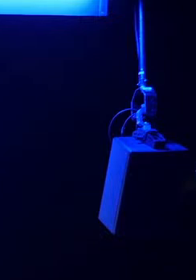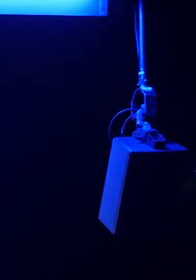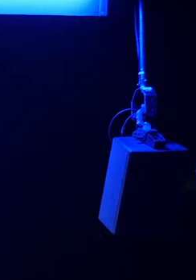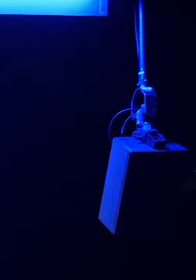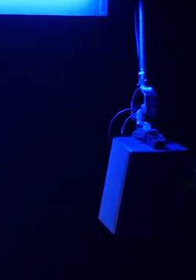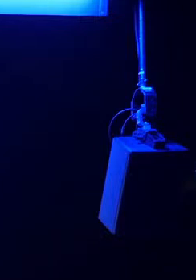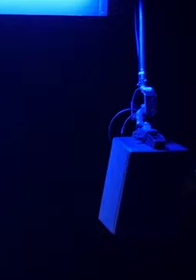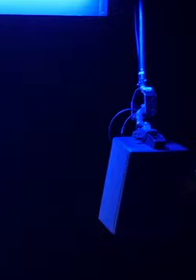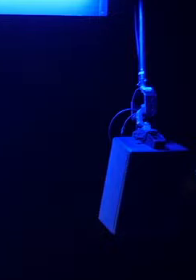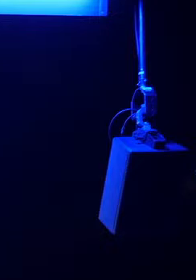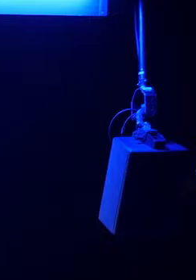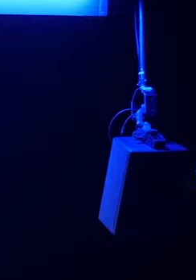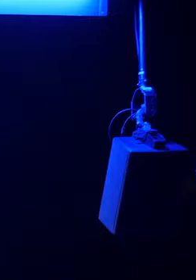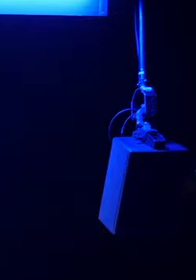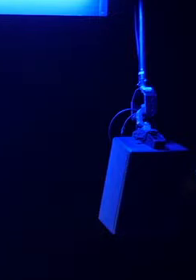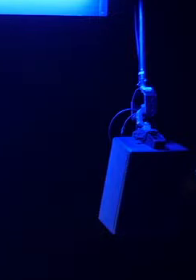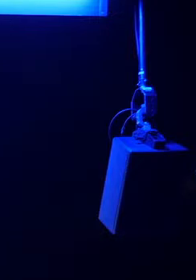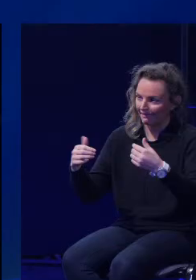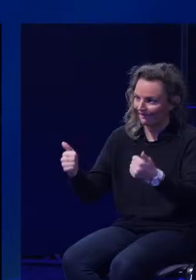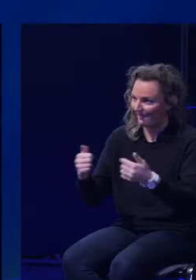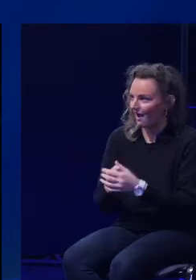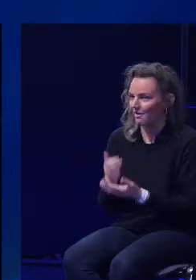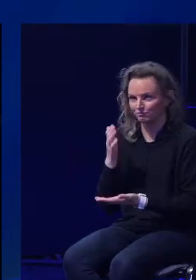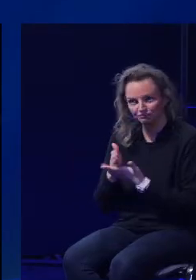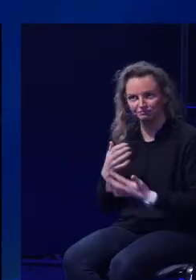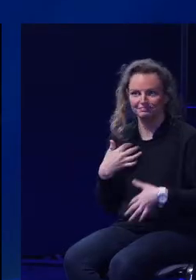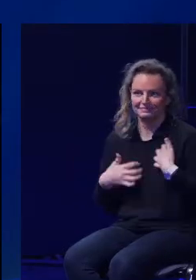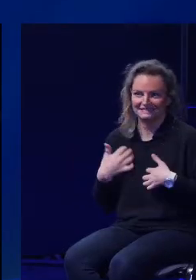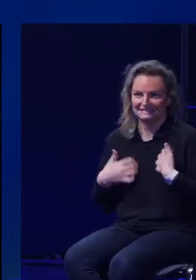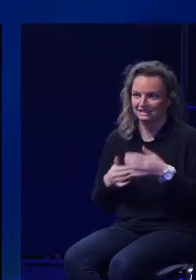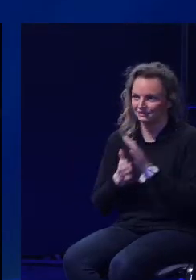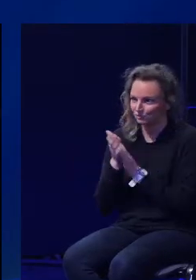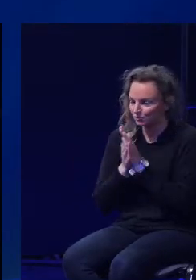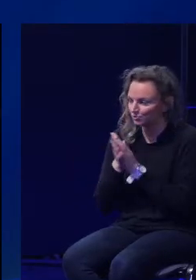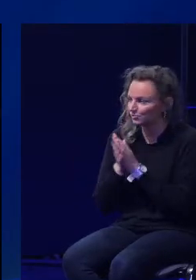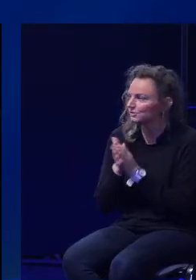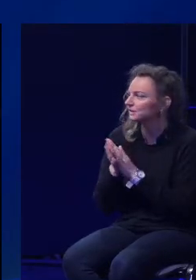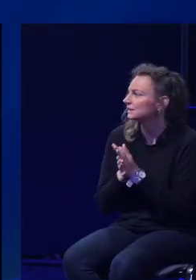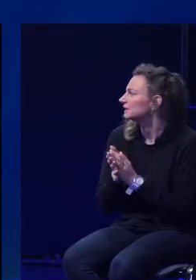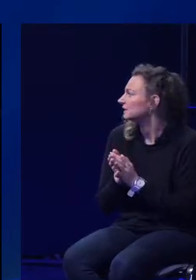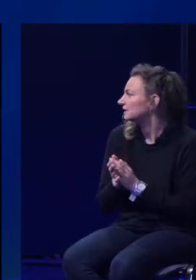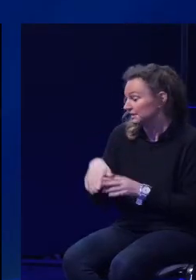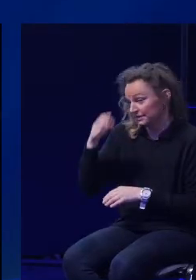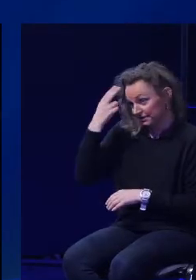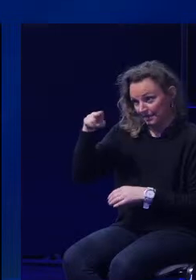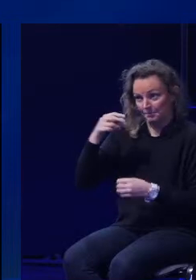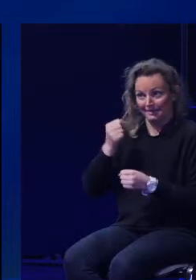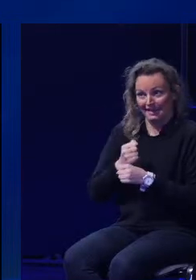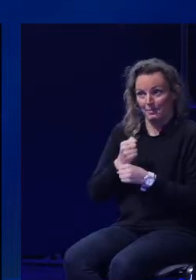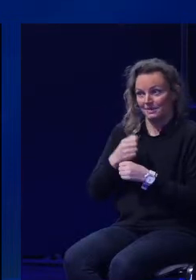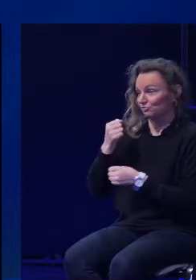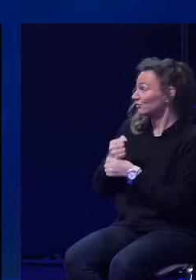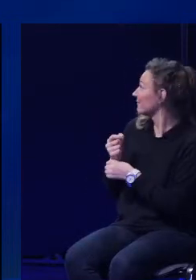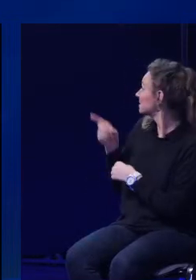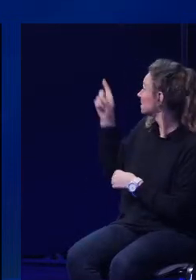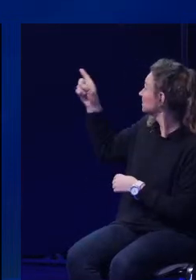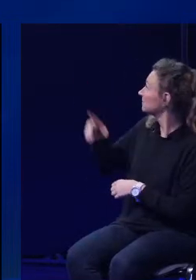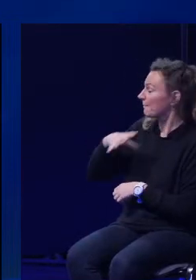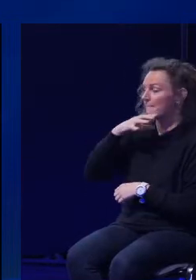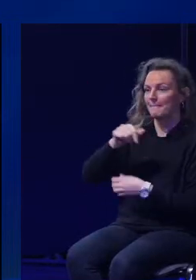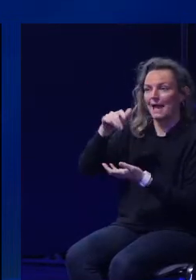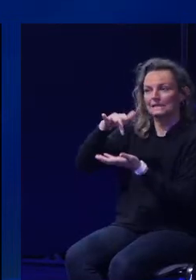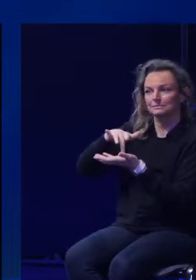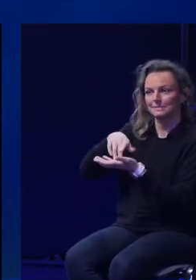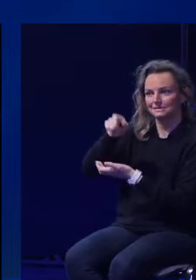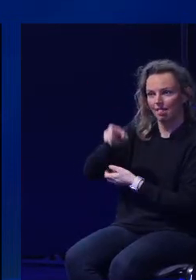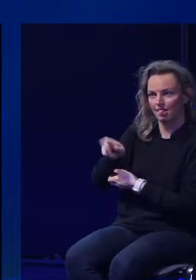Well, it's great to be here. I'm genuinely excited. My name is Gavan Gravesen. I'm the guy in the middle there. And the